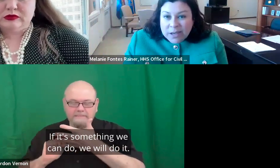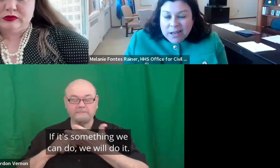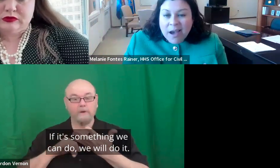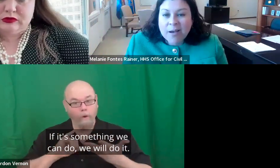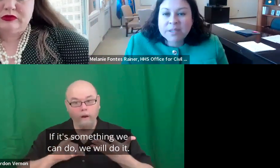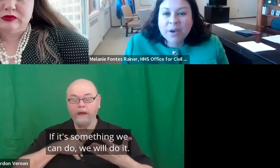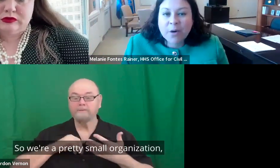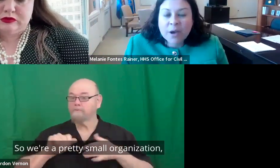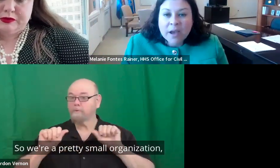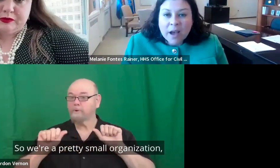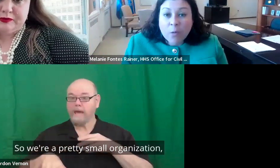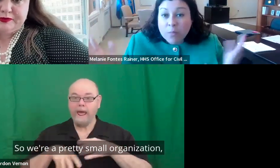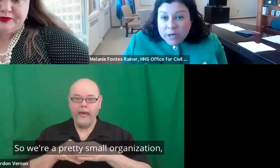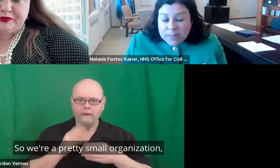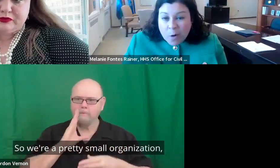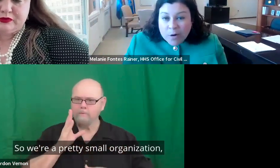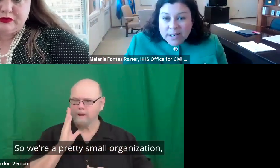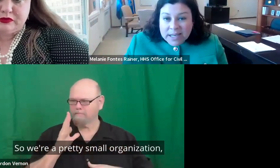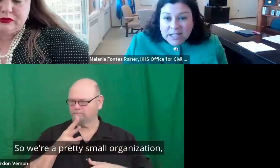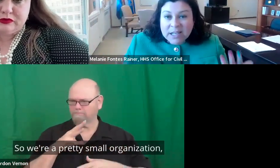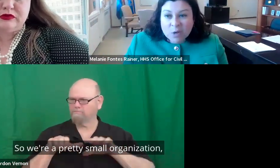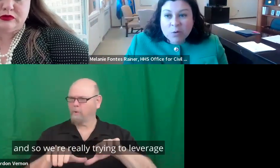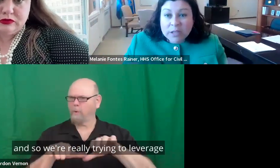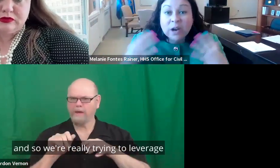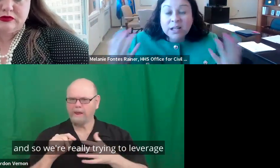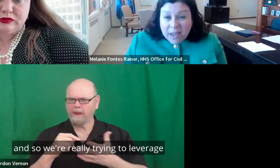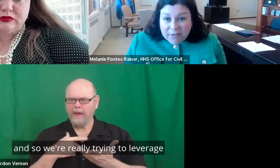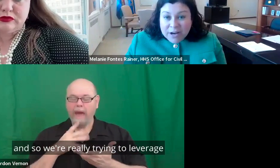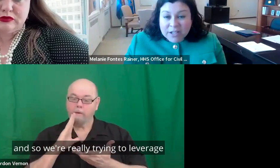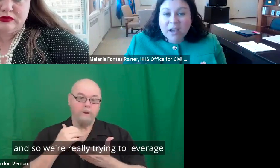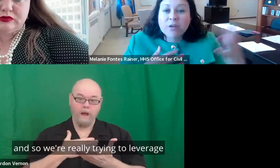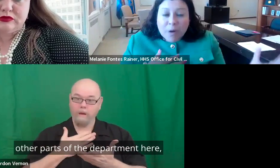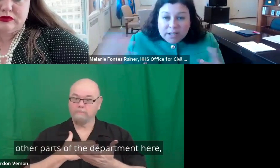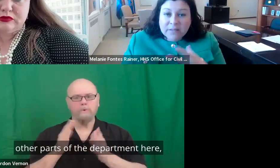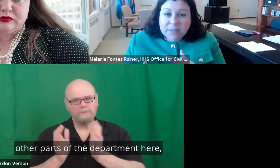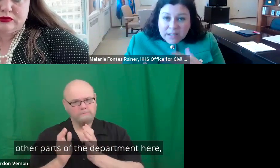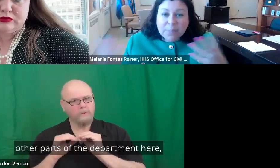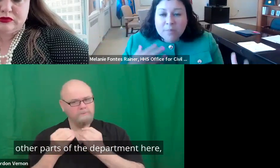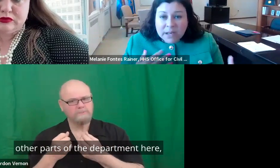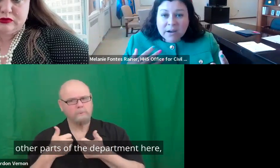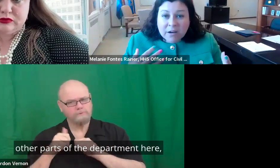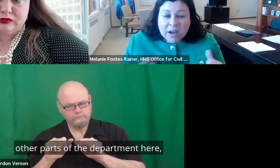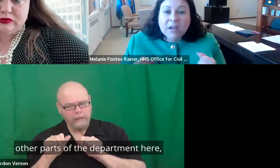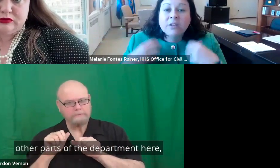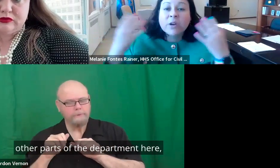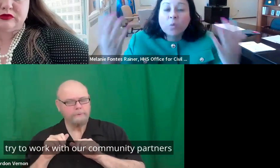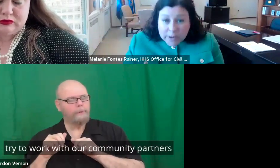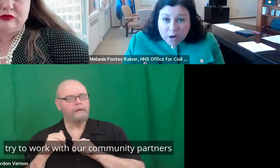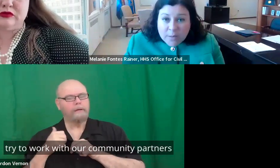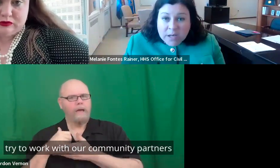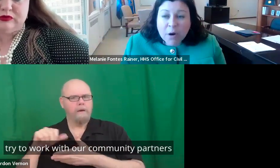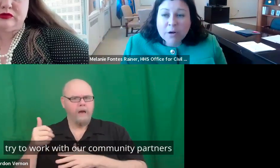we will do it. So we're a pretty small organization. So we're really trying to leverage other parts of the department here,